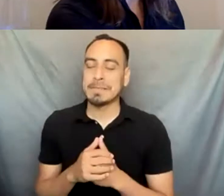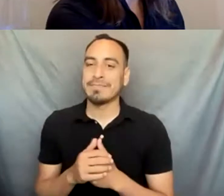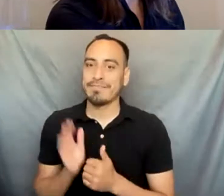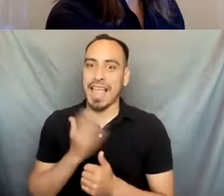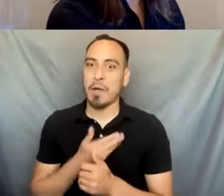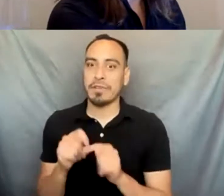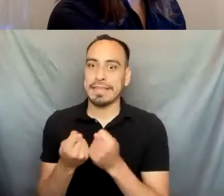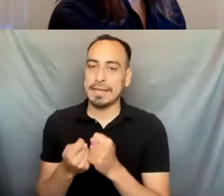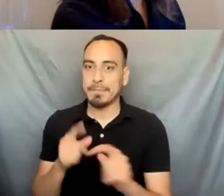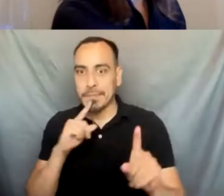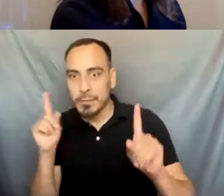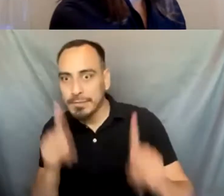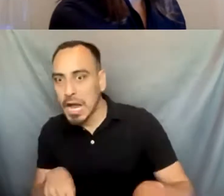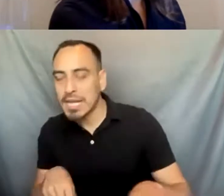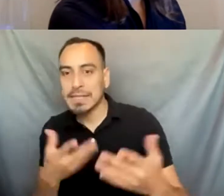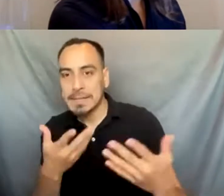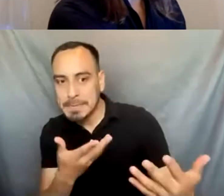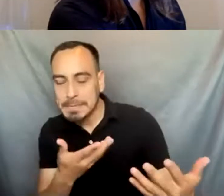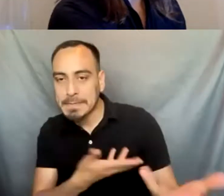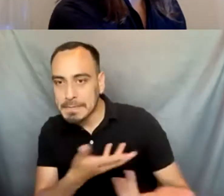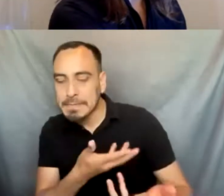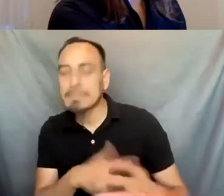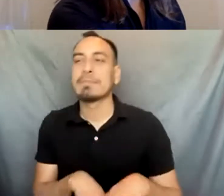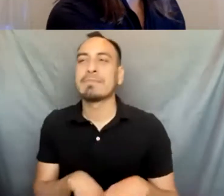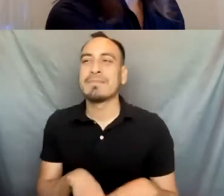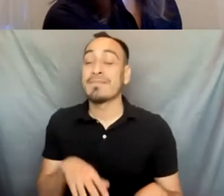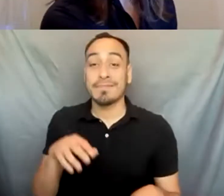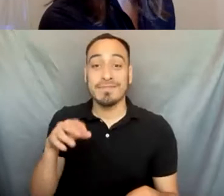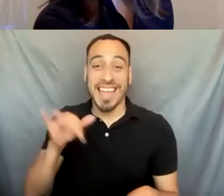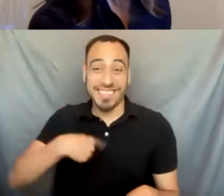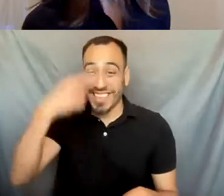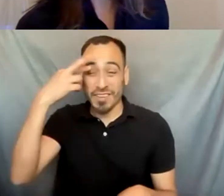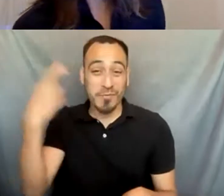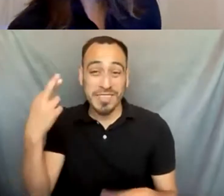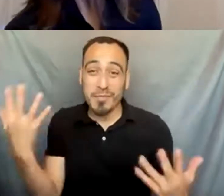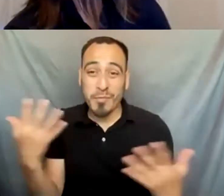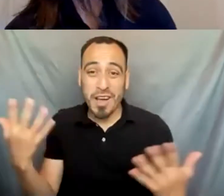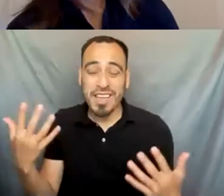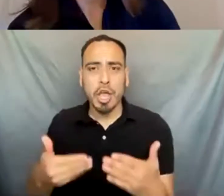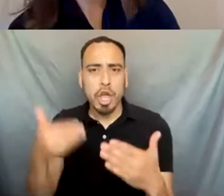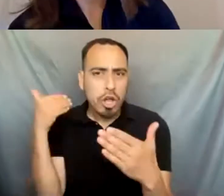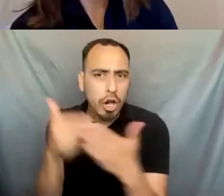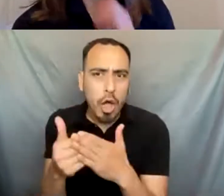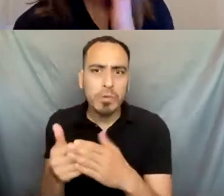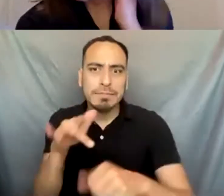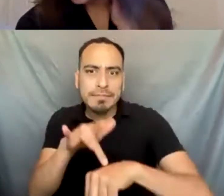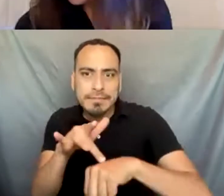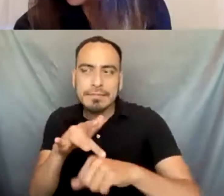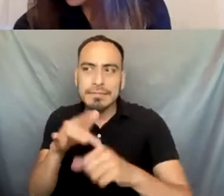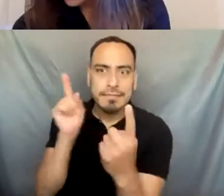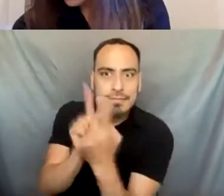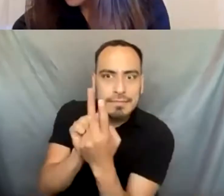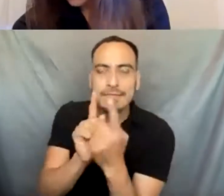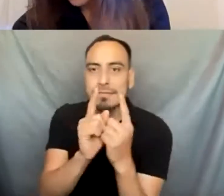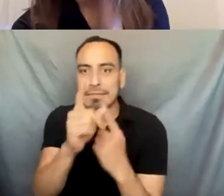a function of close proximity, probably not very good mask usage, even though that's what the guidance